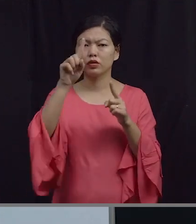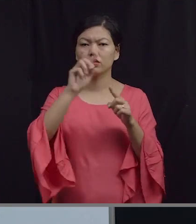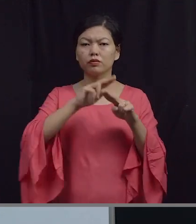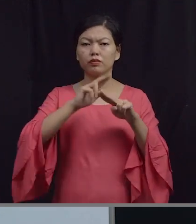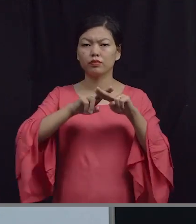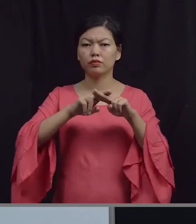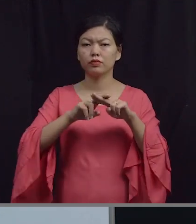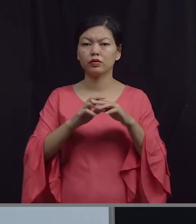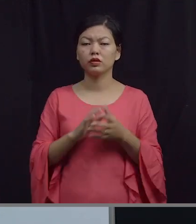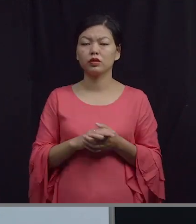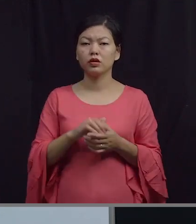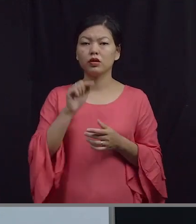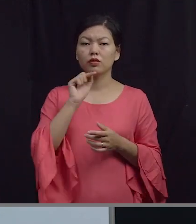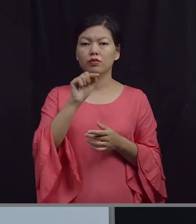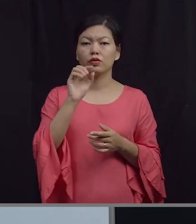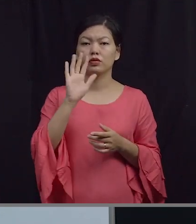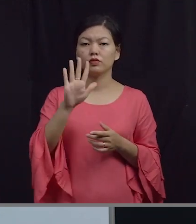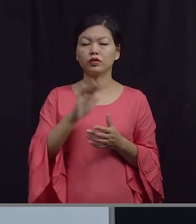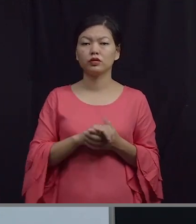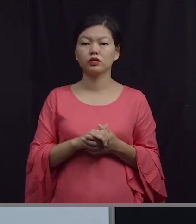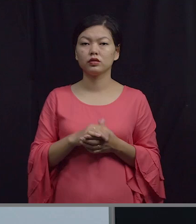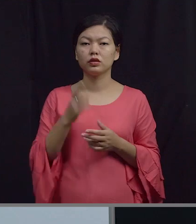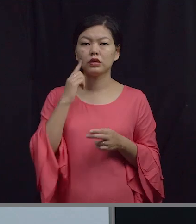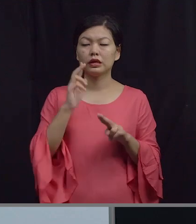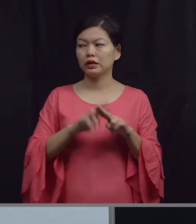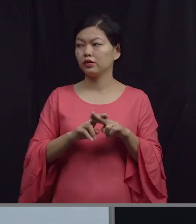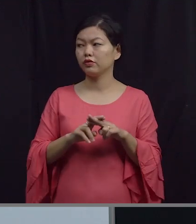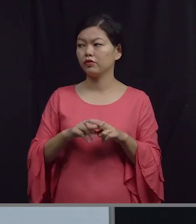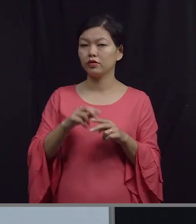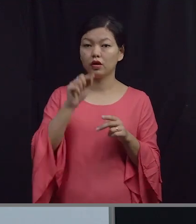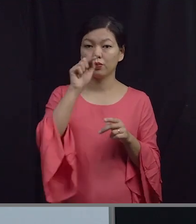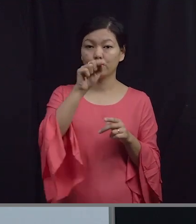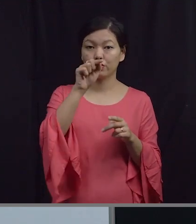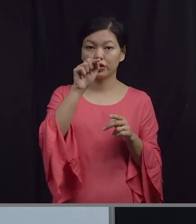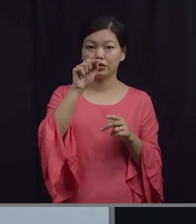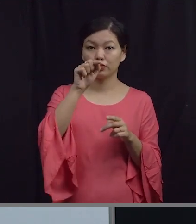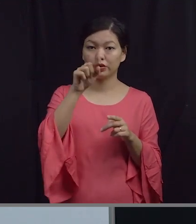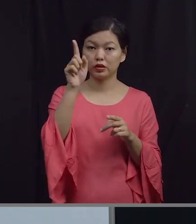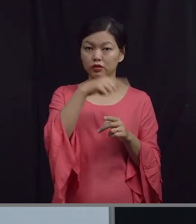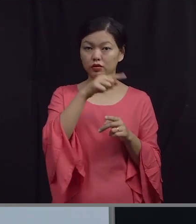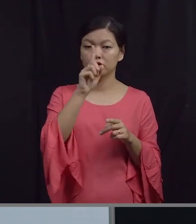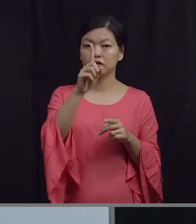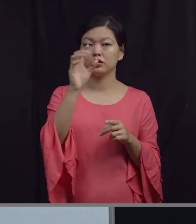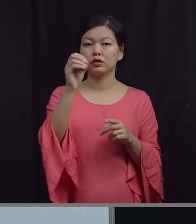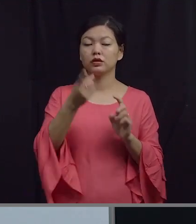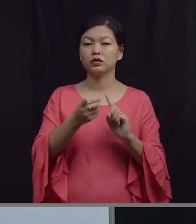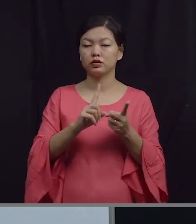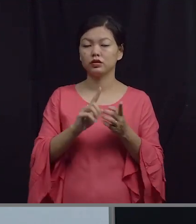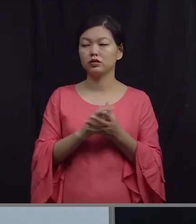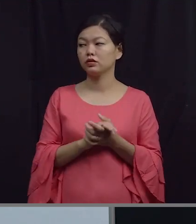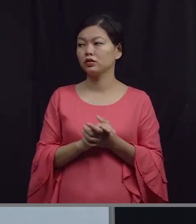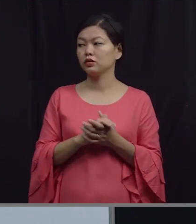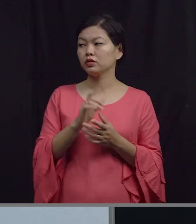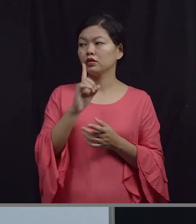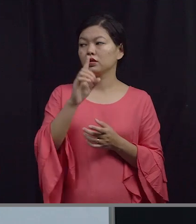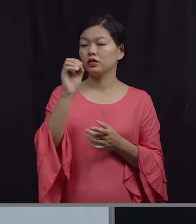power? This is power, so 0.5. So if I remove the decimal, this is 10 by 5. If I cancel out, this is 2 meter, or you can 2